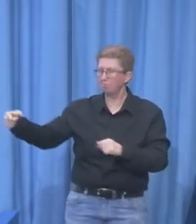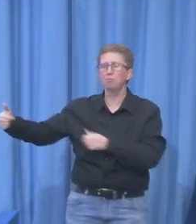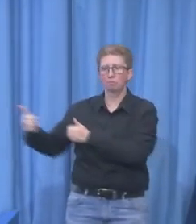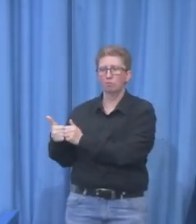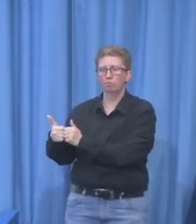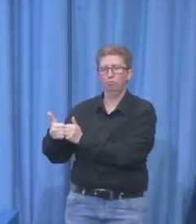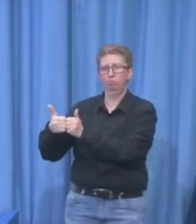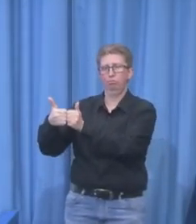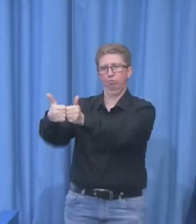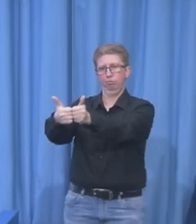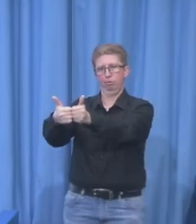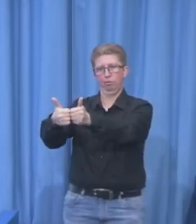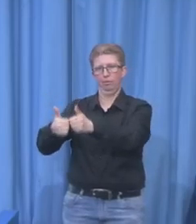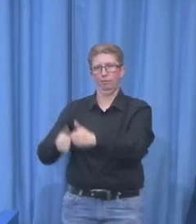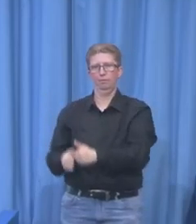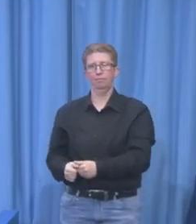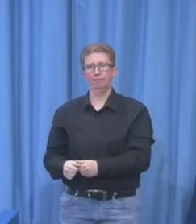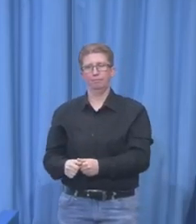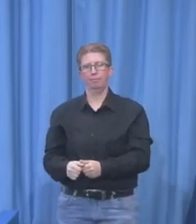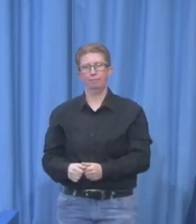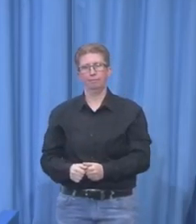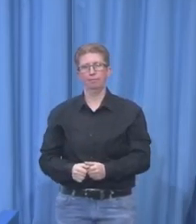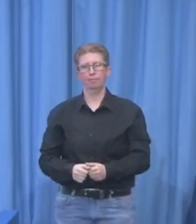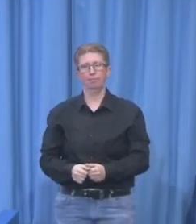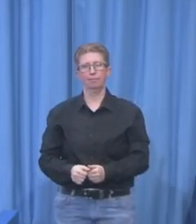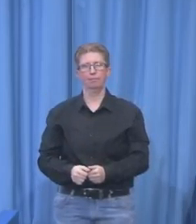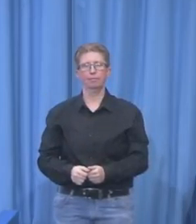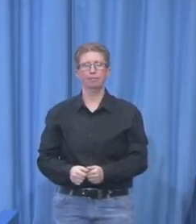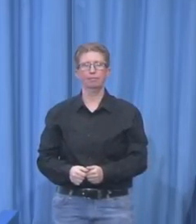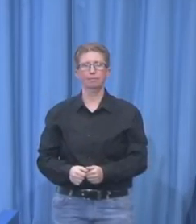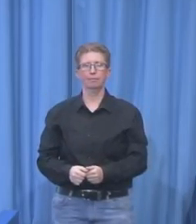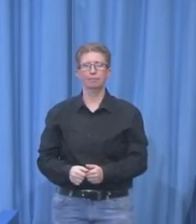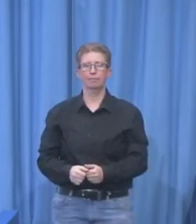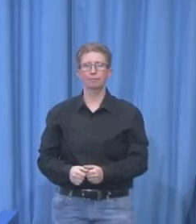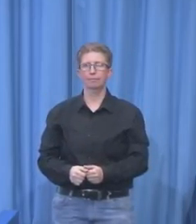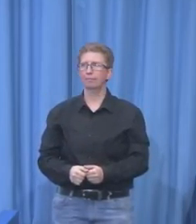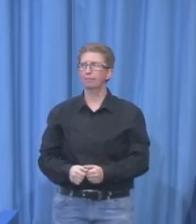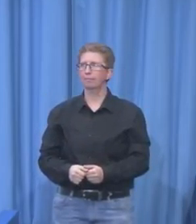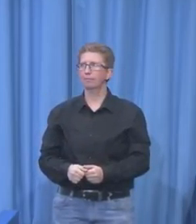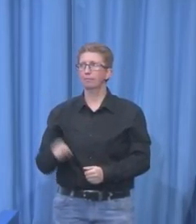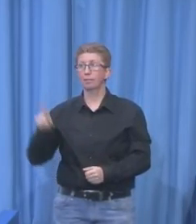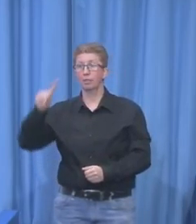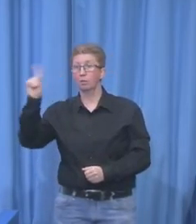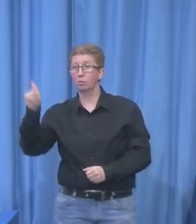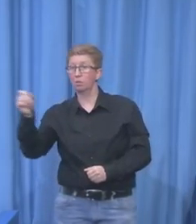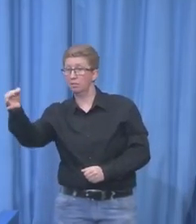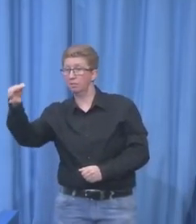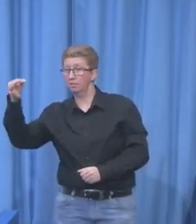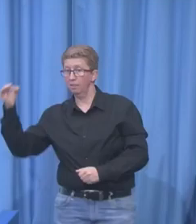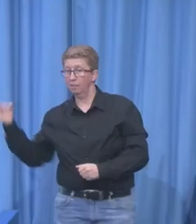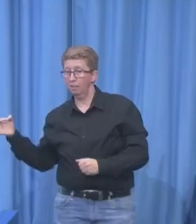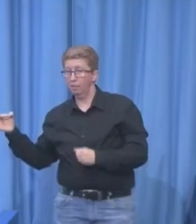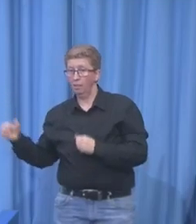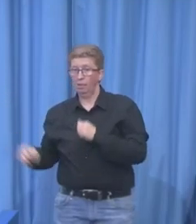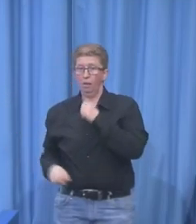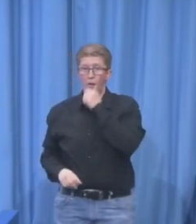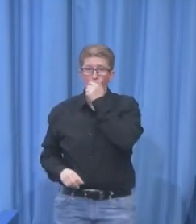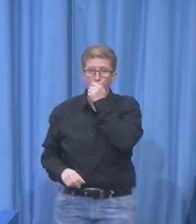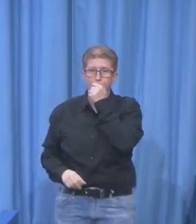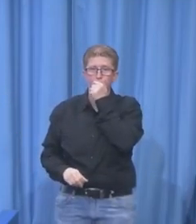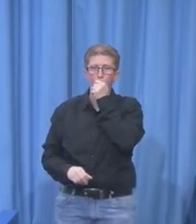Yes. Hello, thank you very much for your presentation. It's very interesting. I'm from the ONCE Foundation in